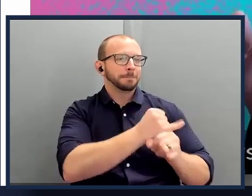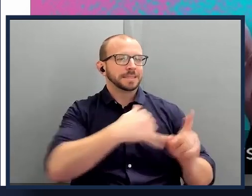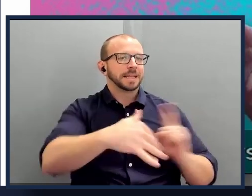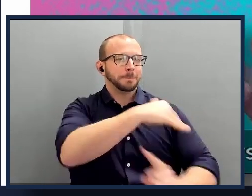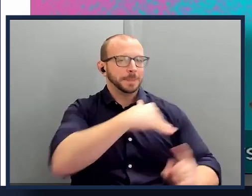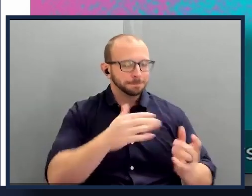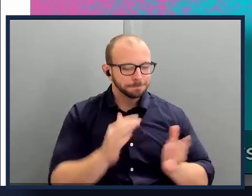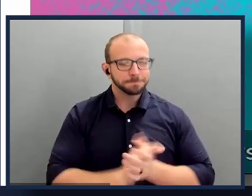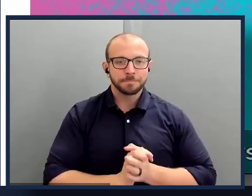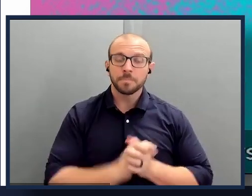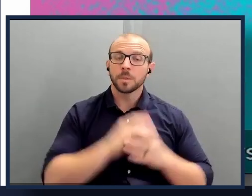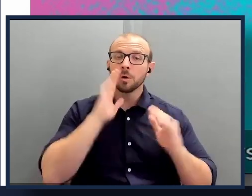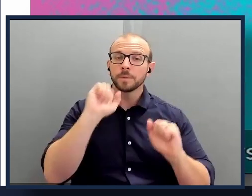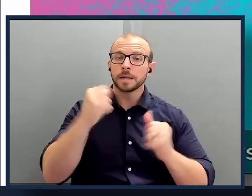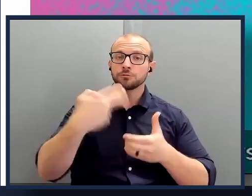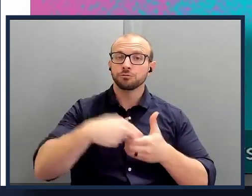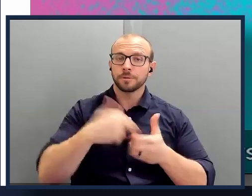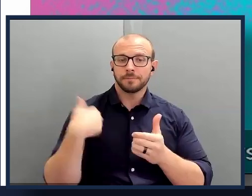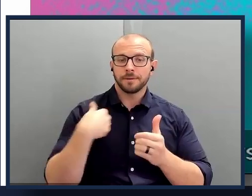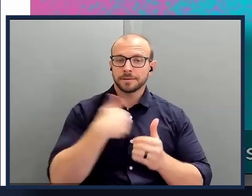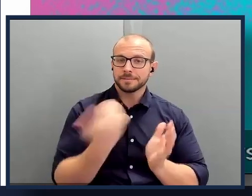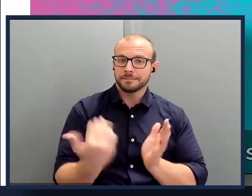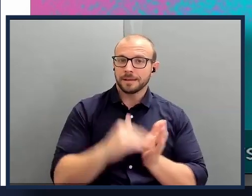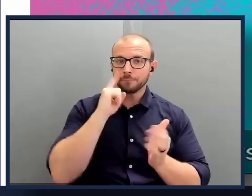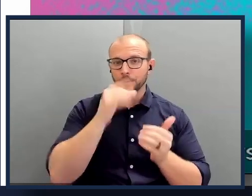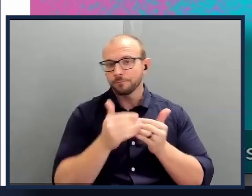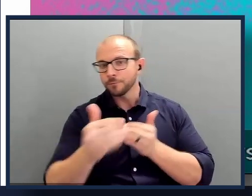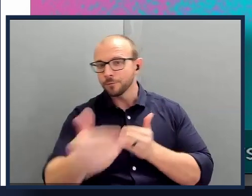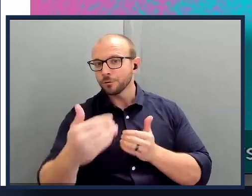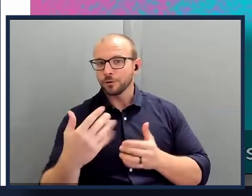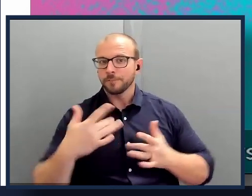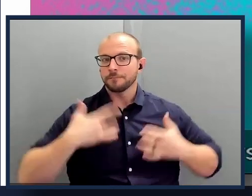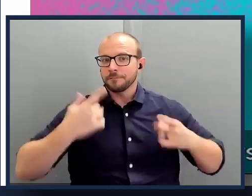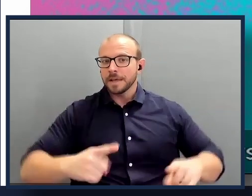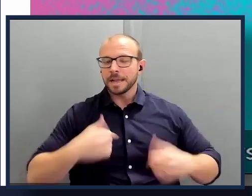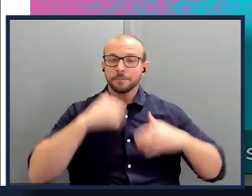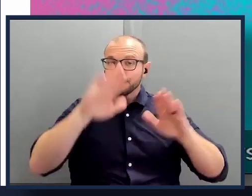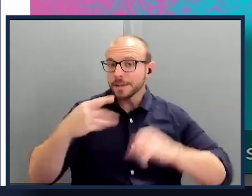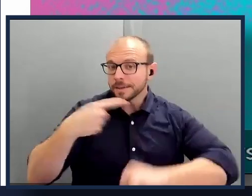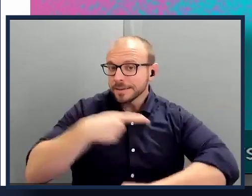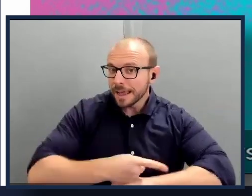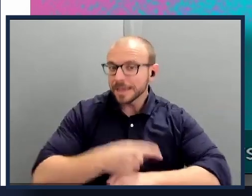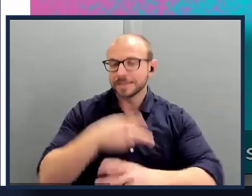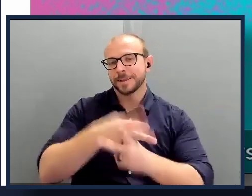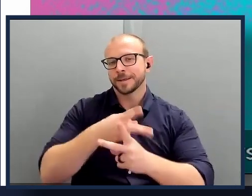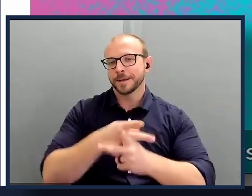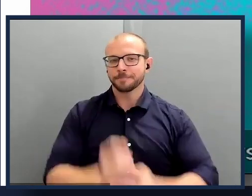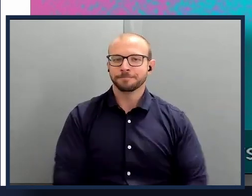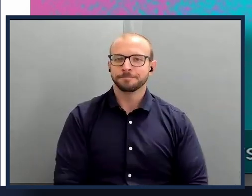hope that you can join us at a future event. Have a wonderful rest of your day. Take good care.